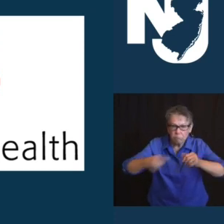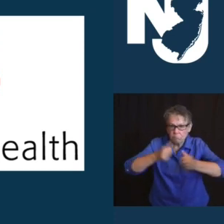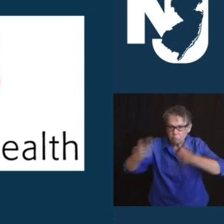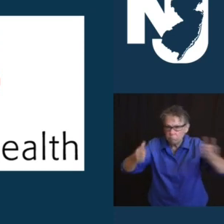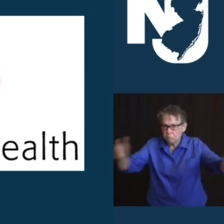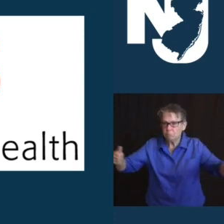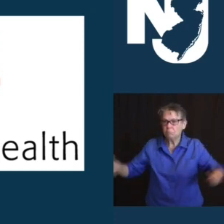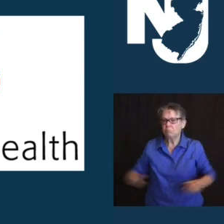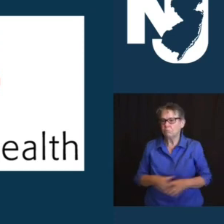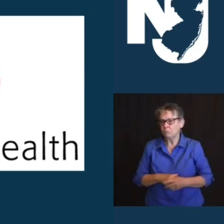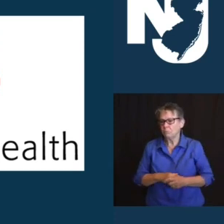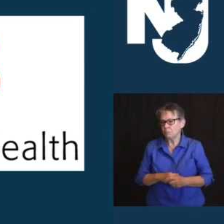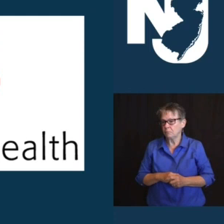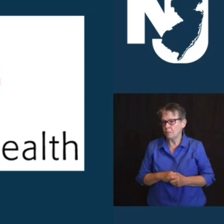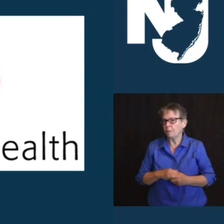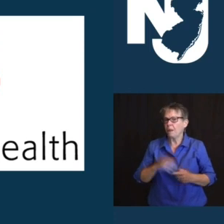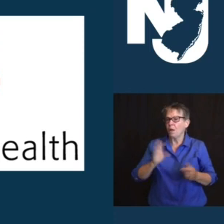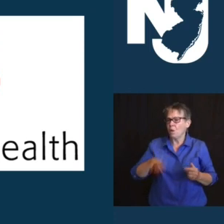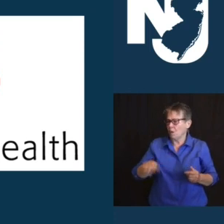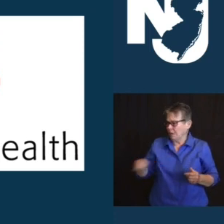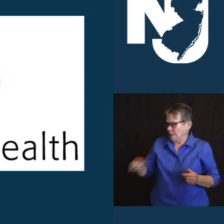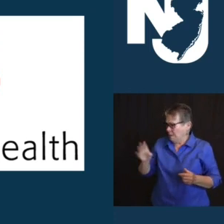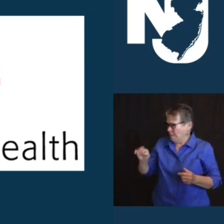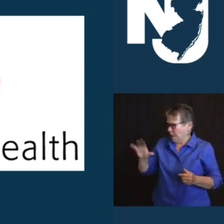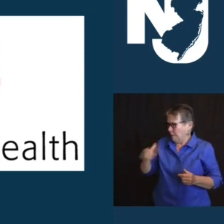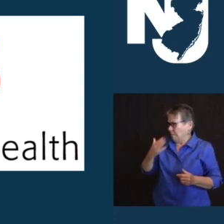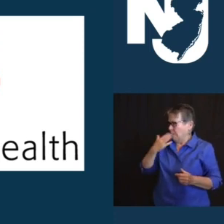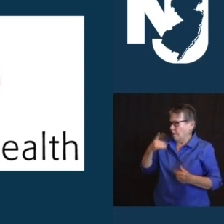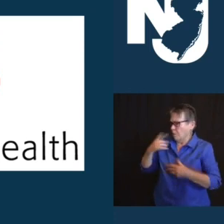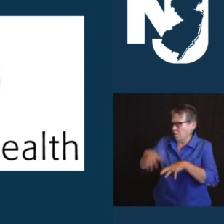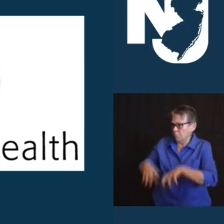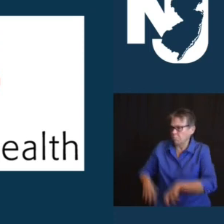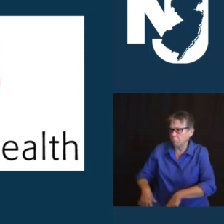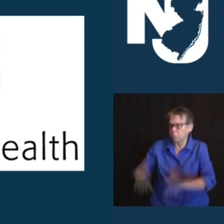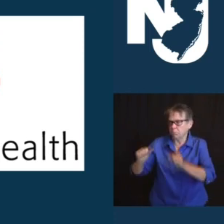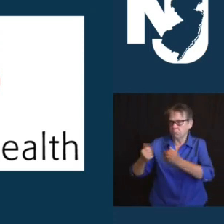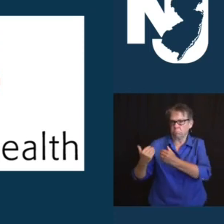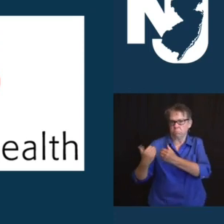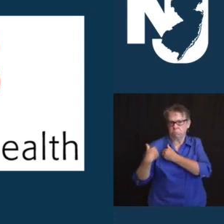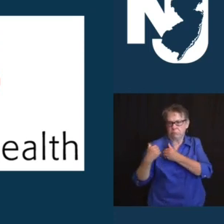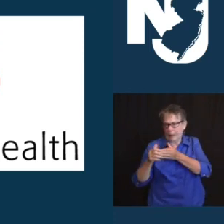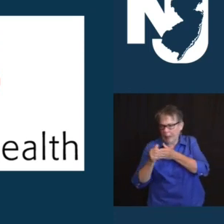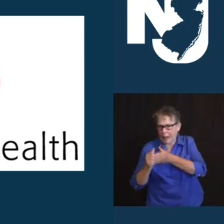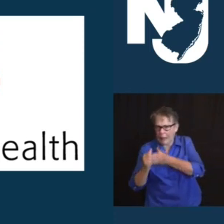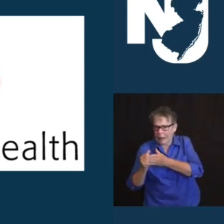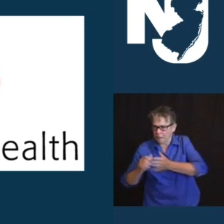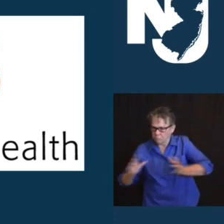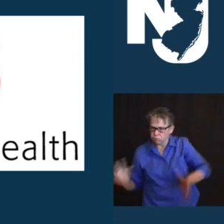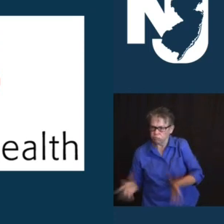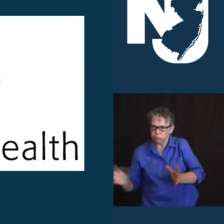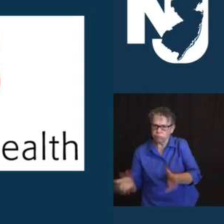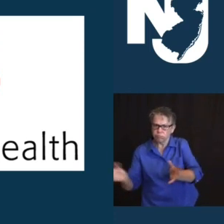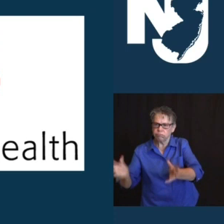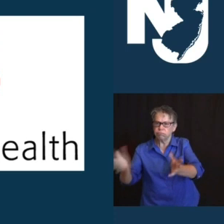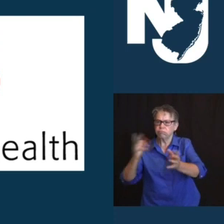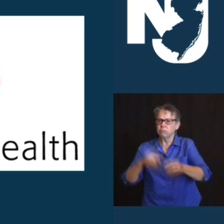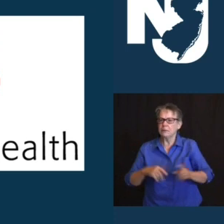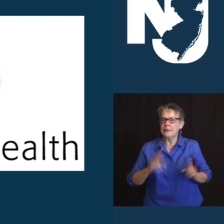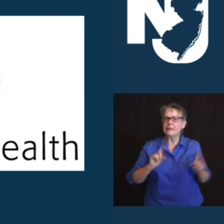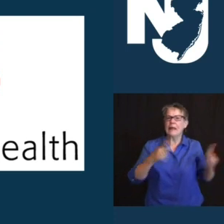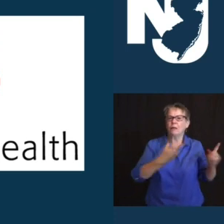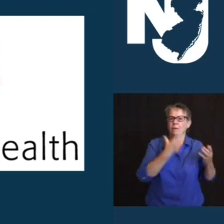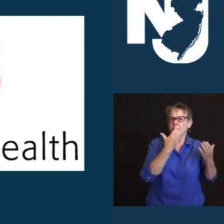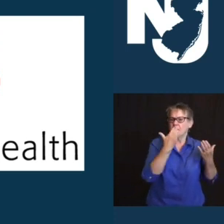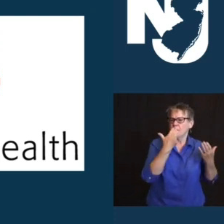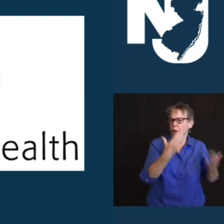our community contact tracing corps. And to you, Deandra, I thank you for answering the call of service to play such a critical role